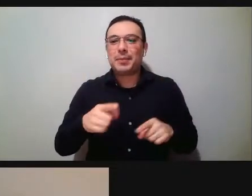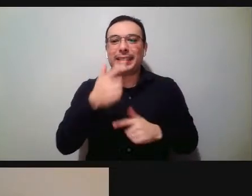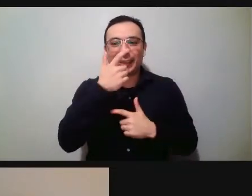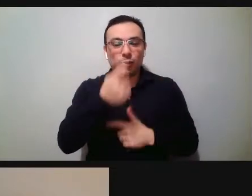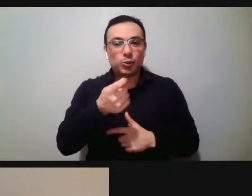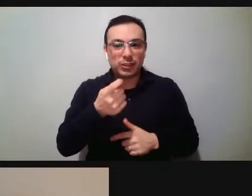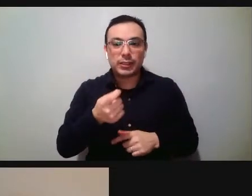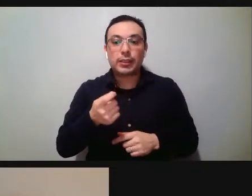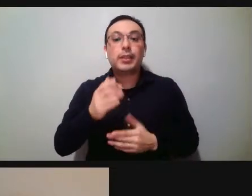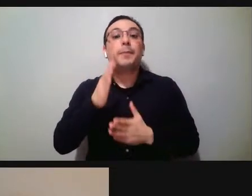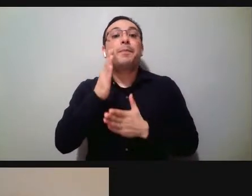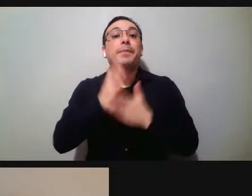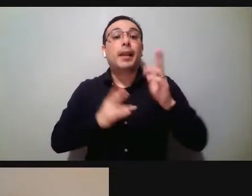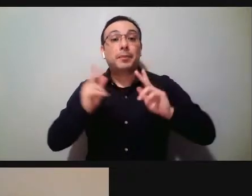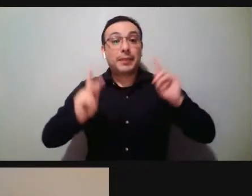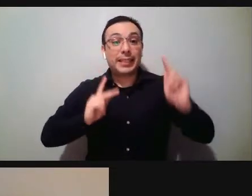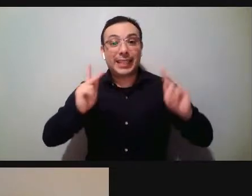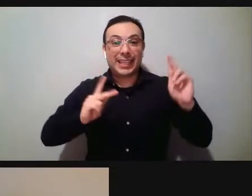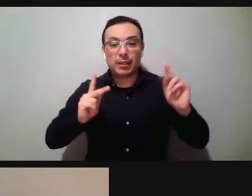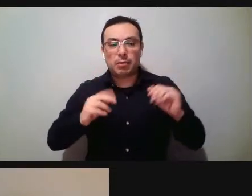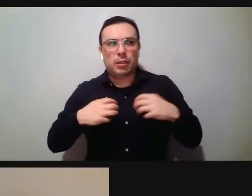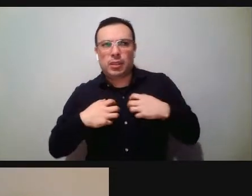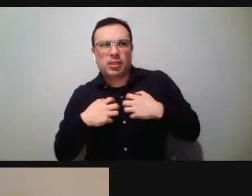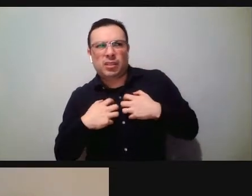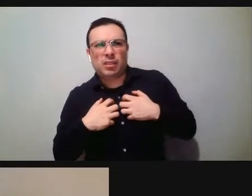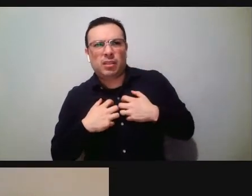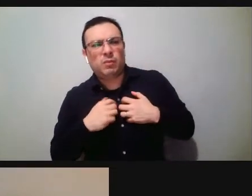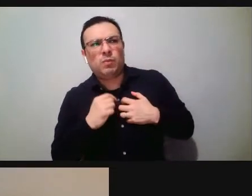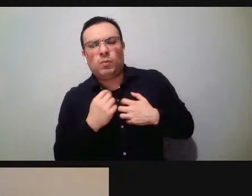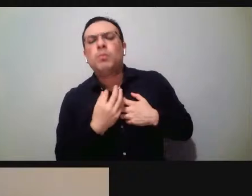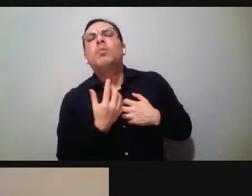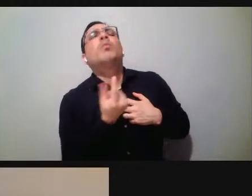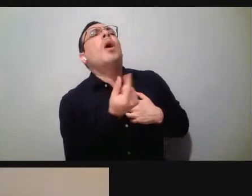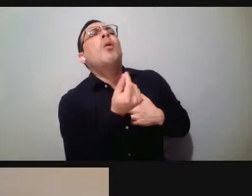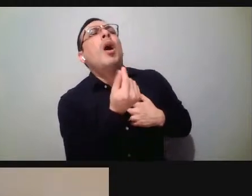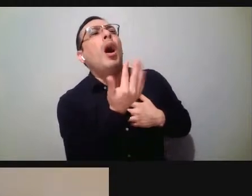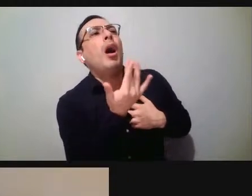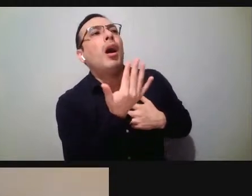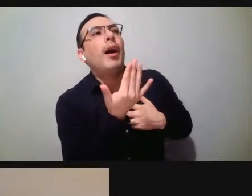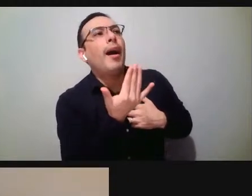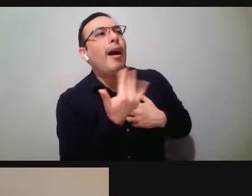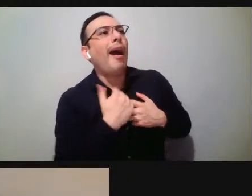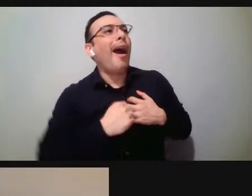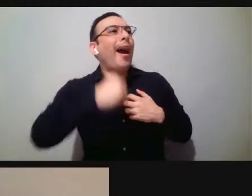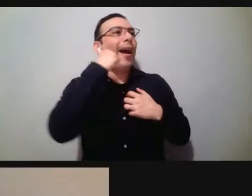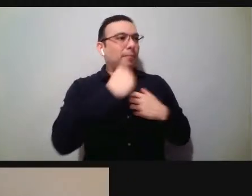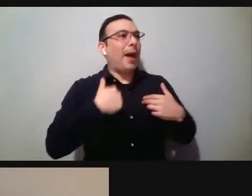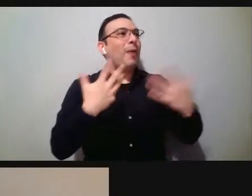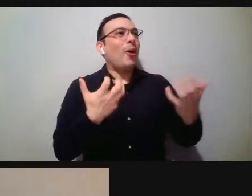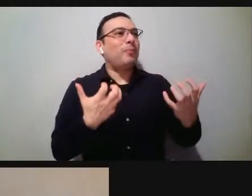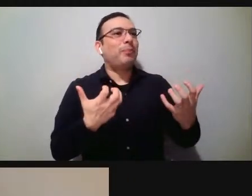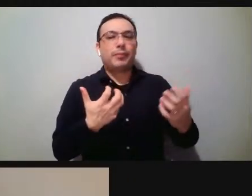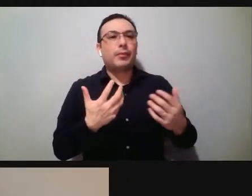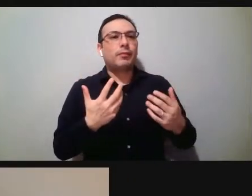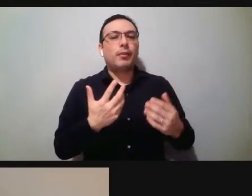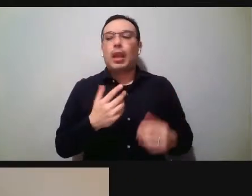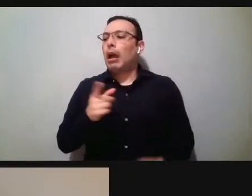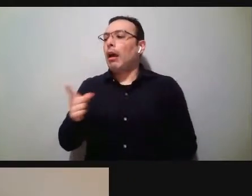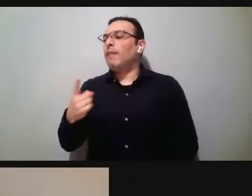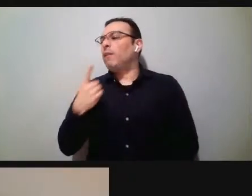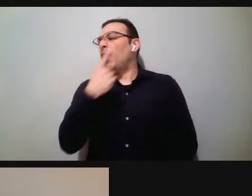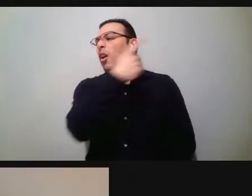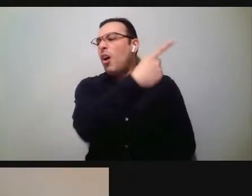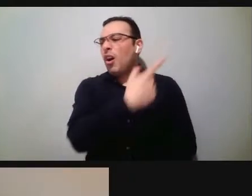somewhat hesitant, got their questions answered, and they were ready to get the vaccine. But then the issue was accessibility, and just